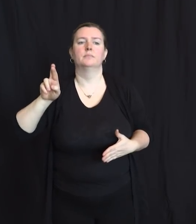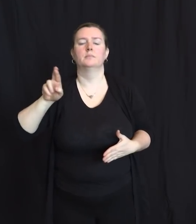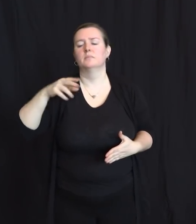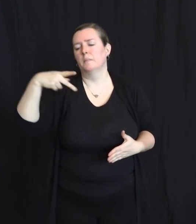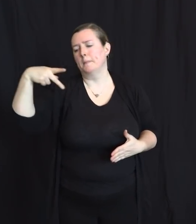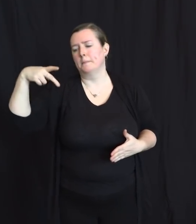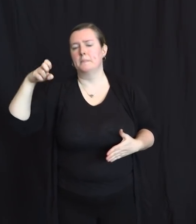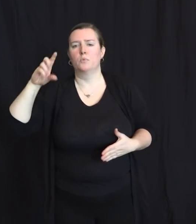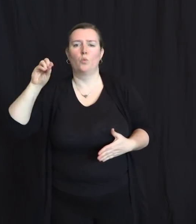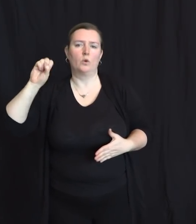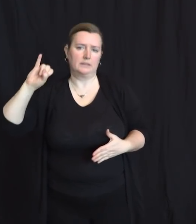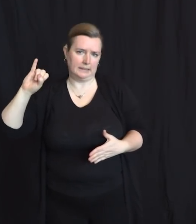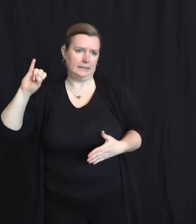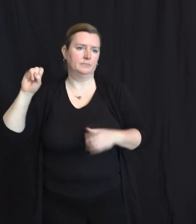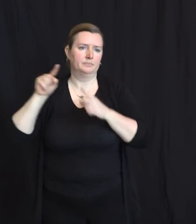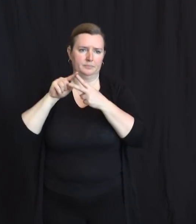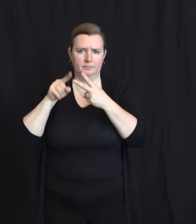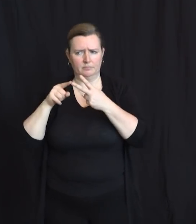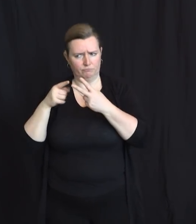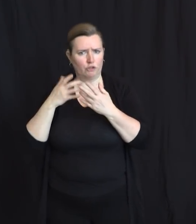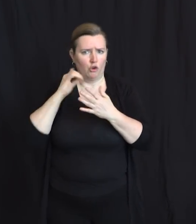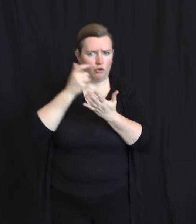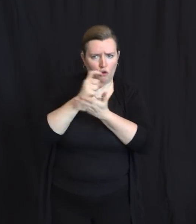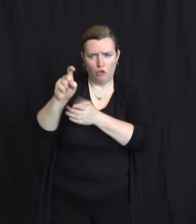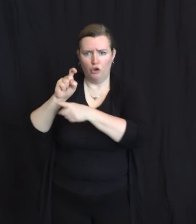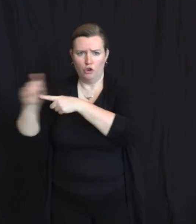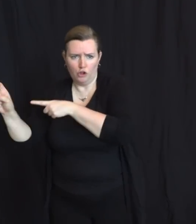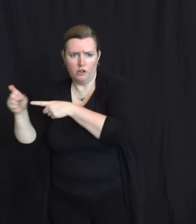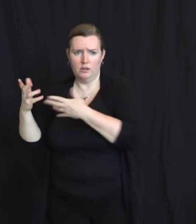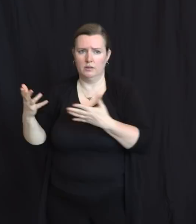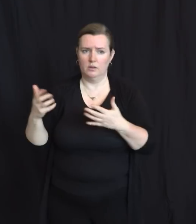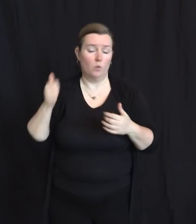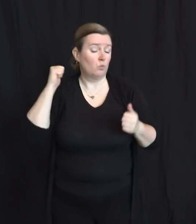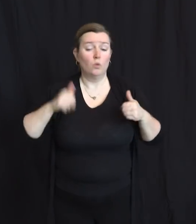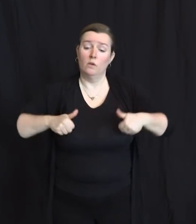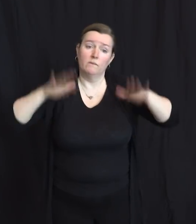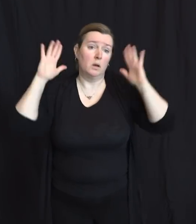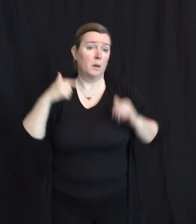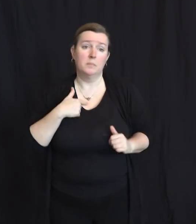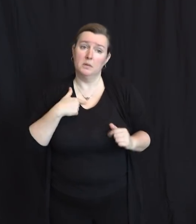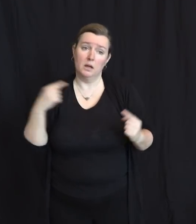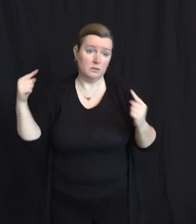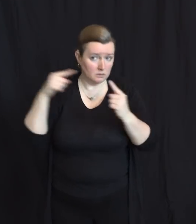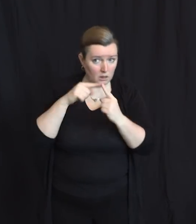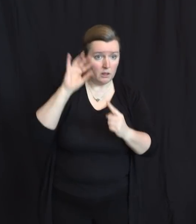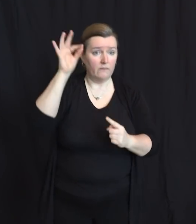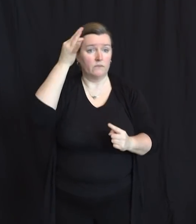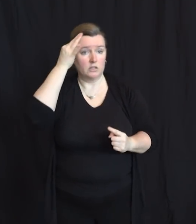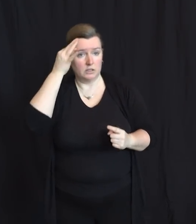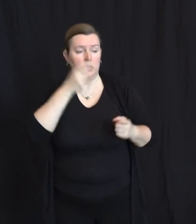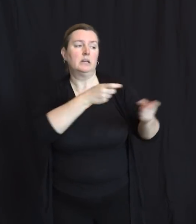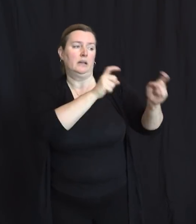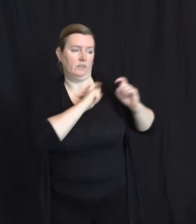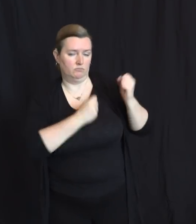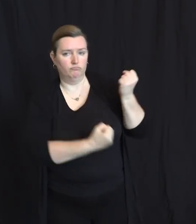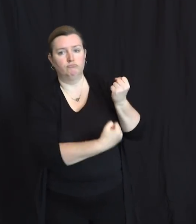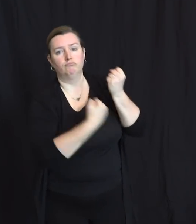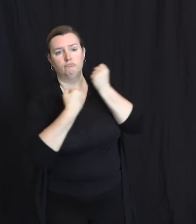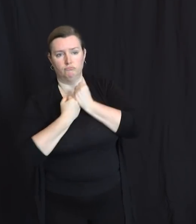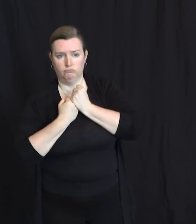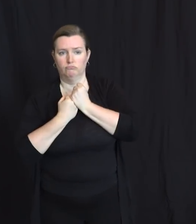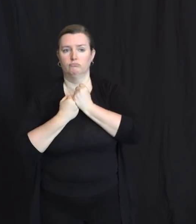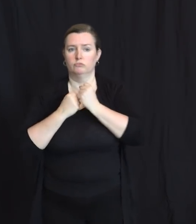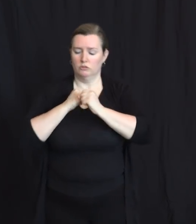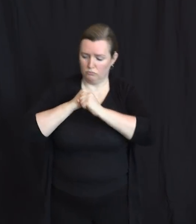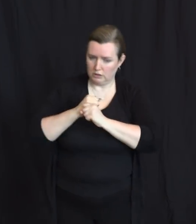been on with their respective staffs. We will not relent until the federal government provides the support we need to protect the services